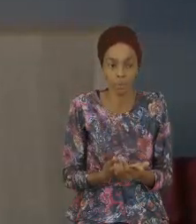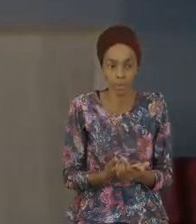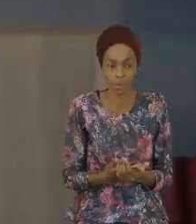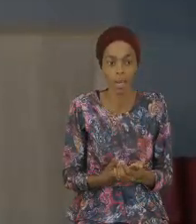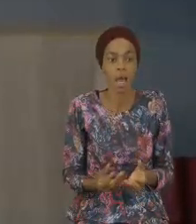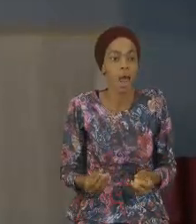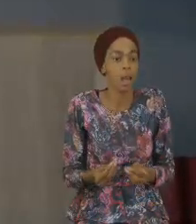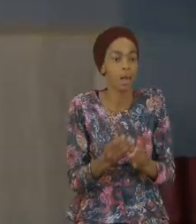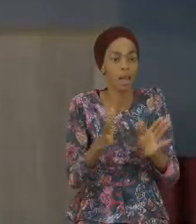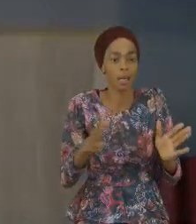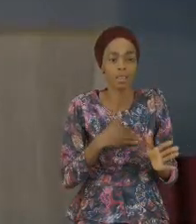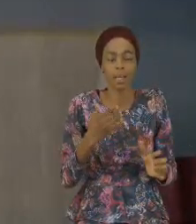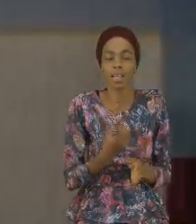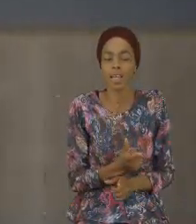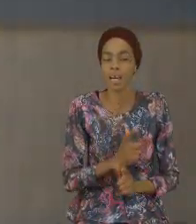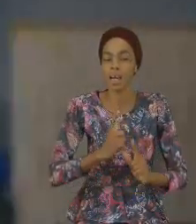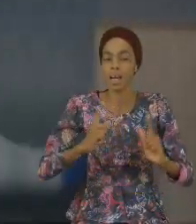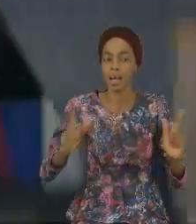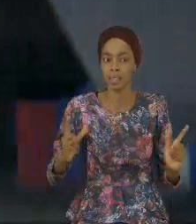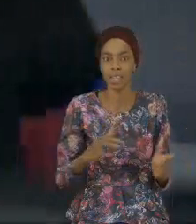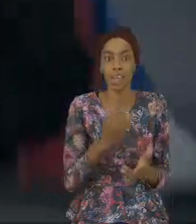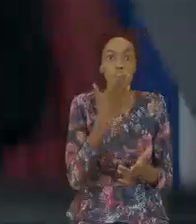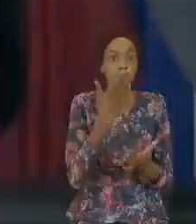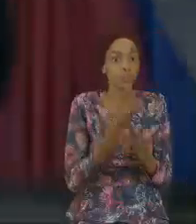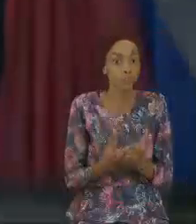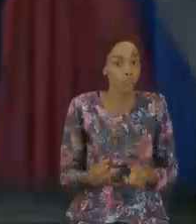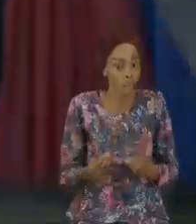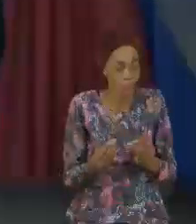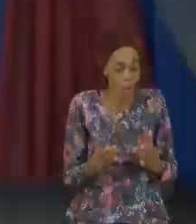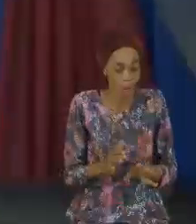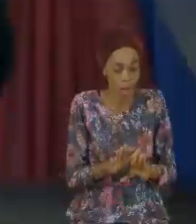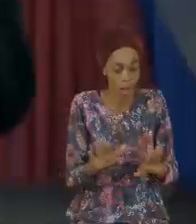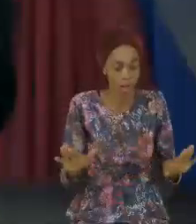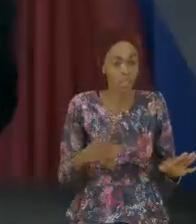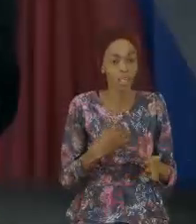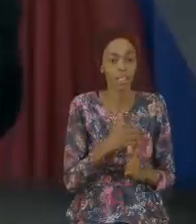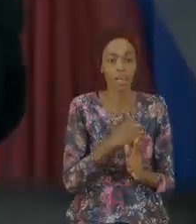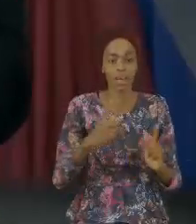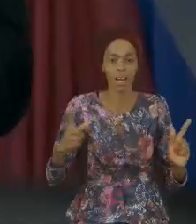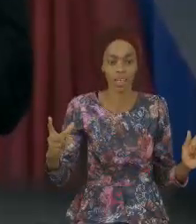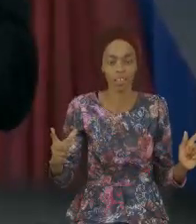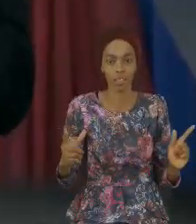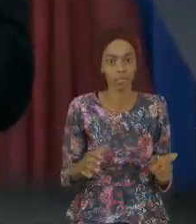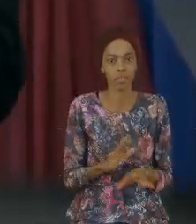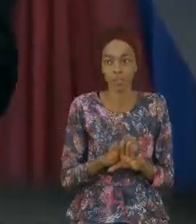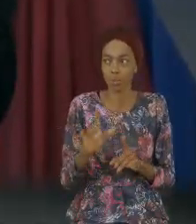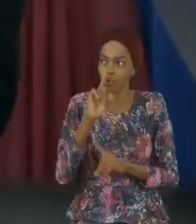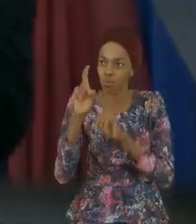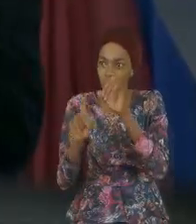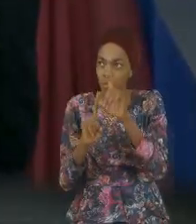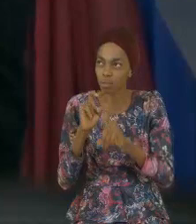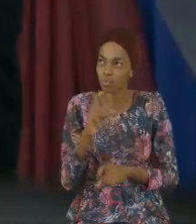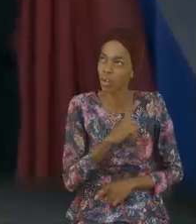and a large, a good land and a large. Don't question, Lord,